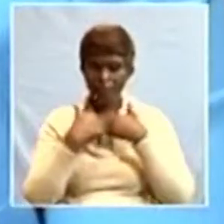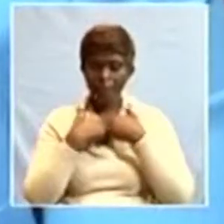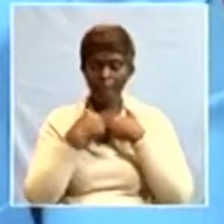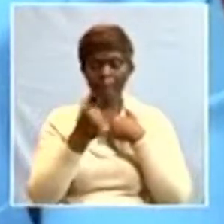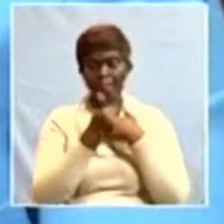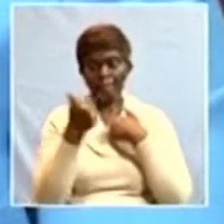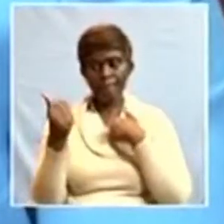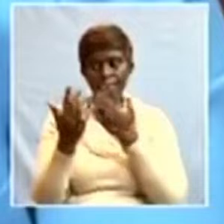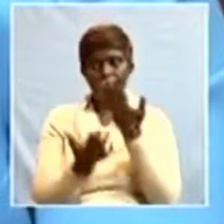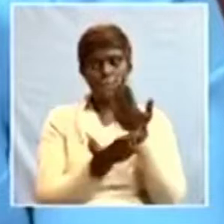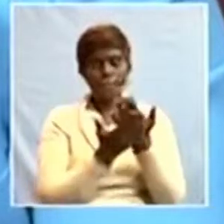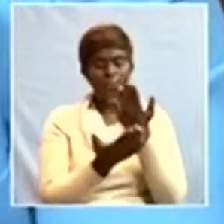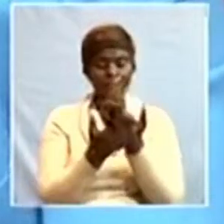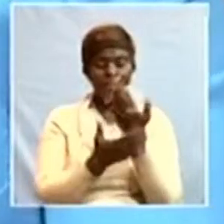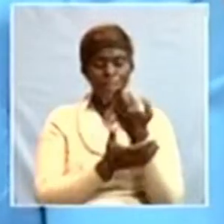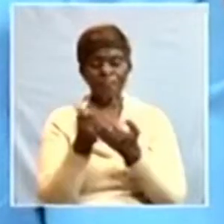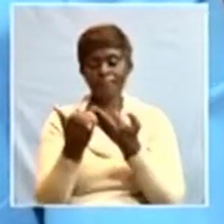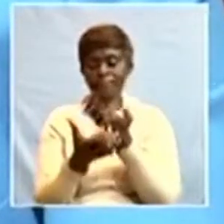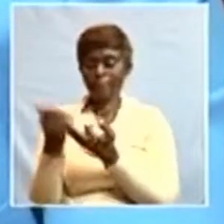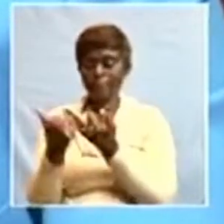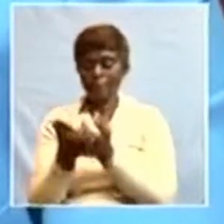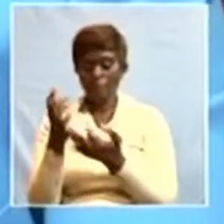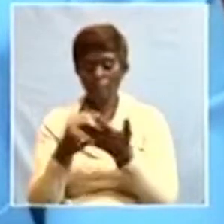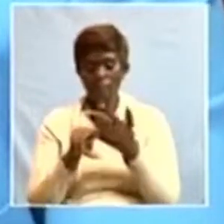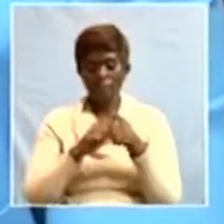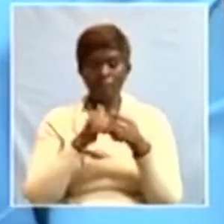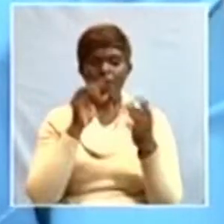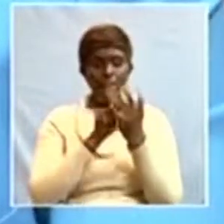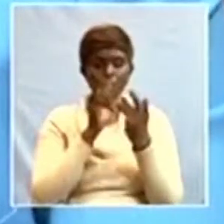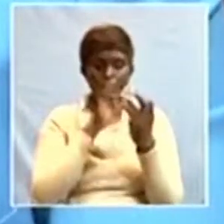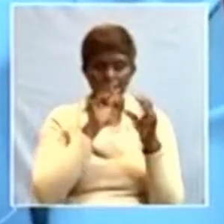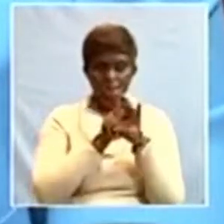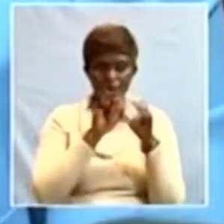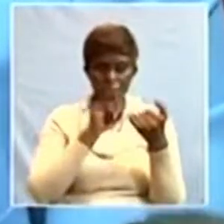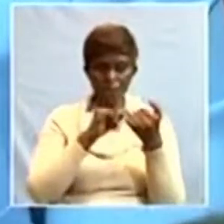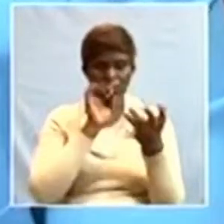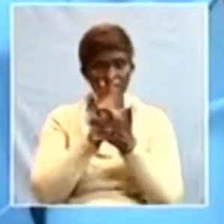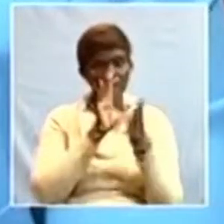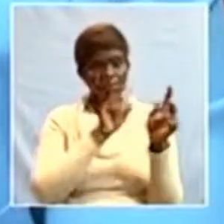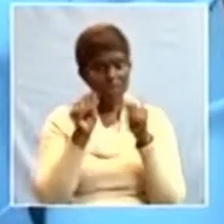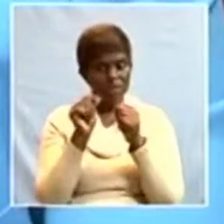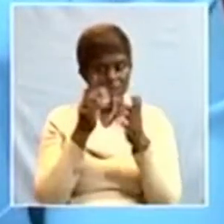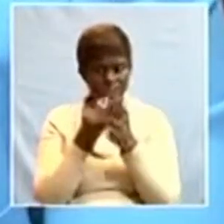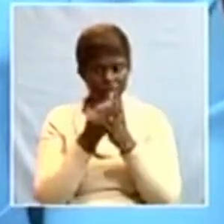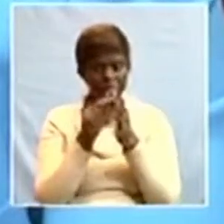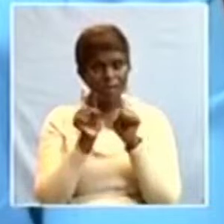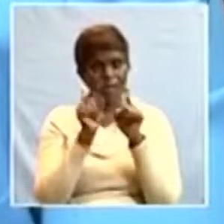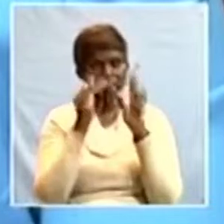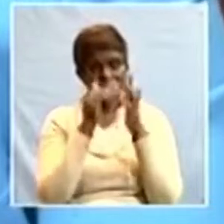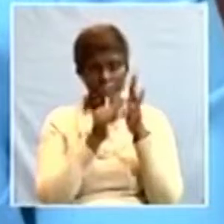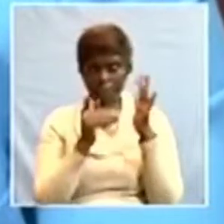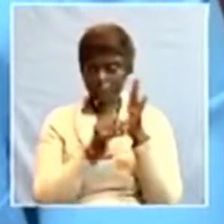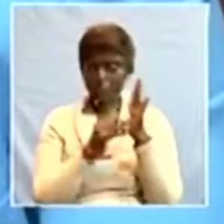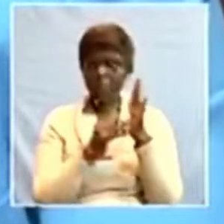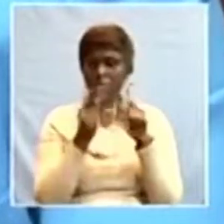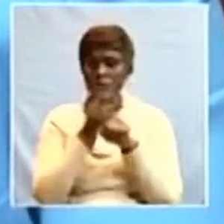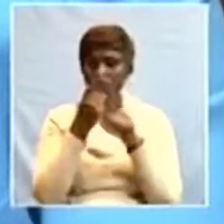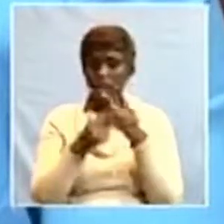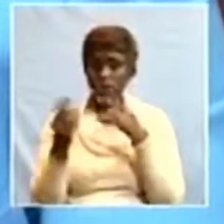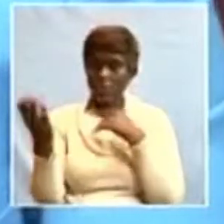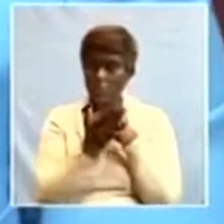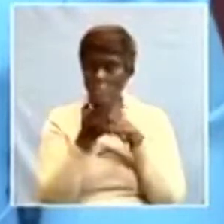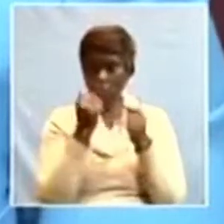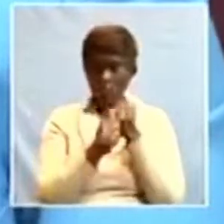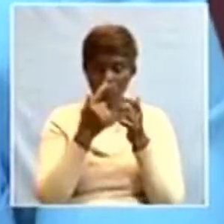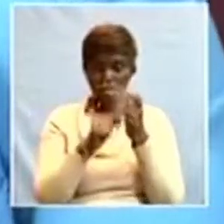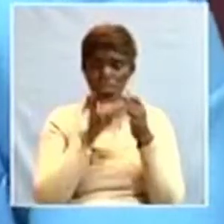those affidavit forms that are embedded into the social cash transfer guidelines. So most of those which